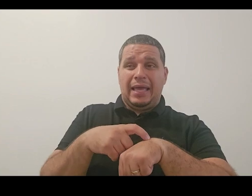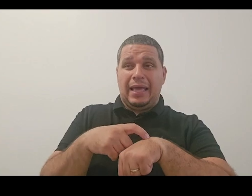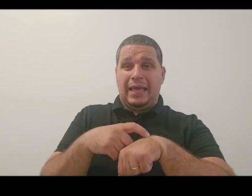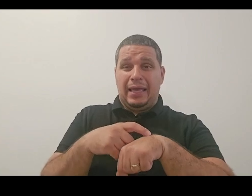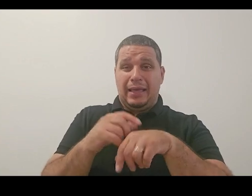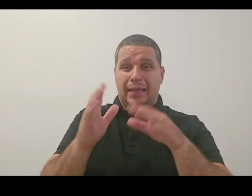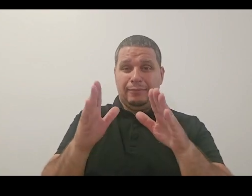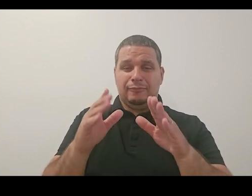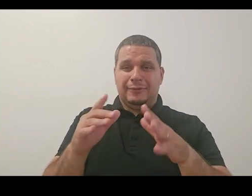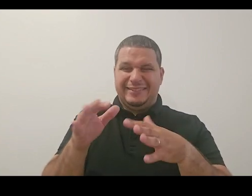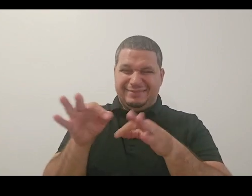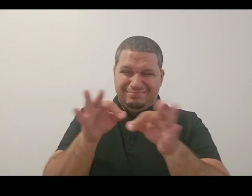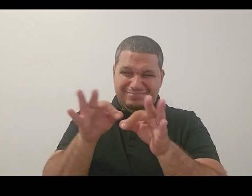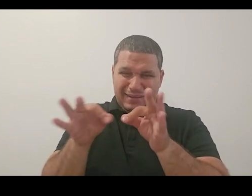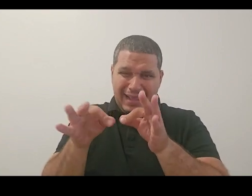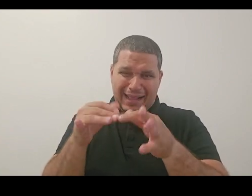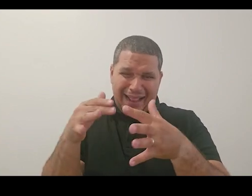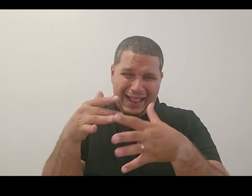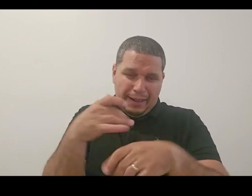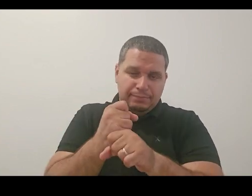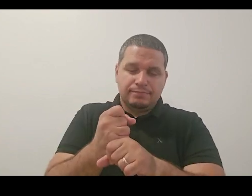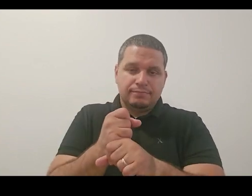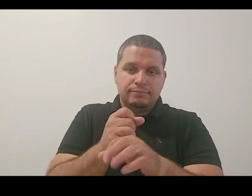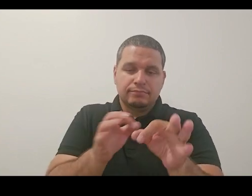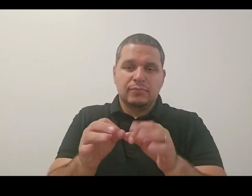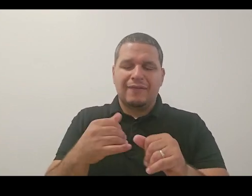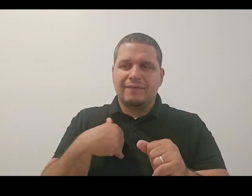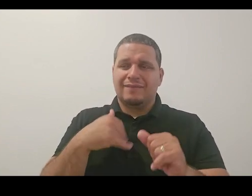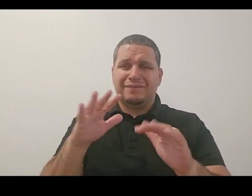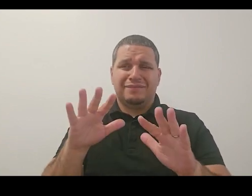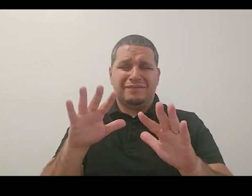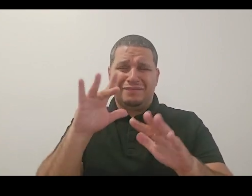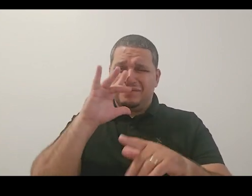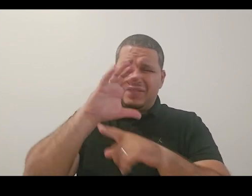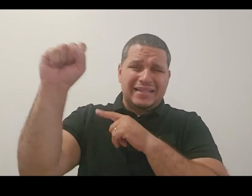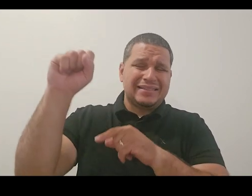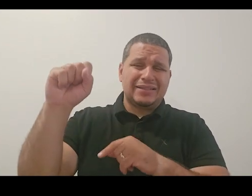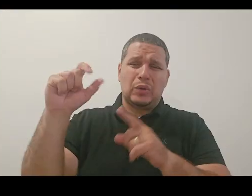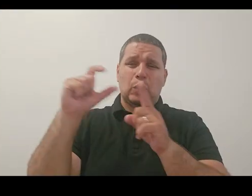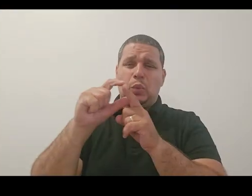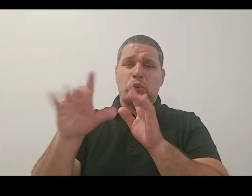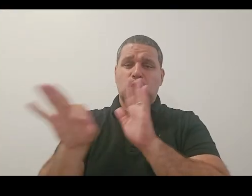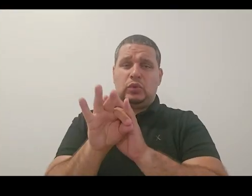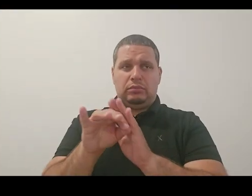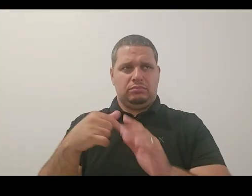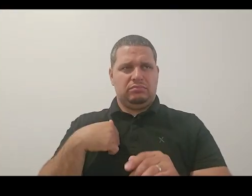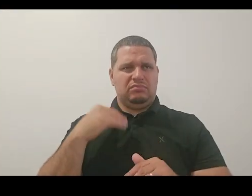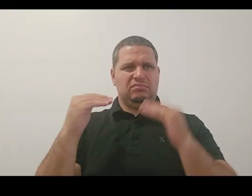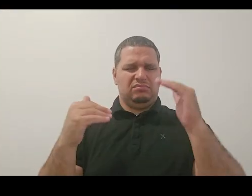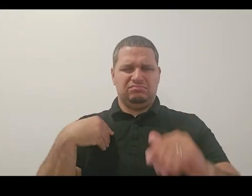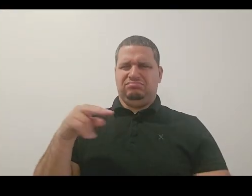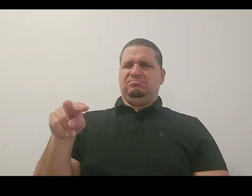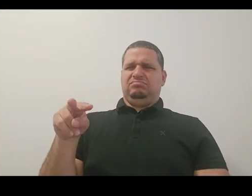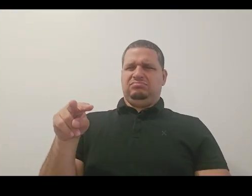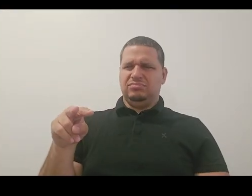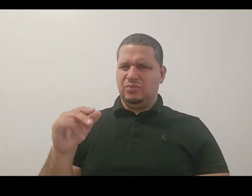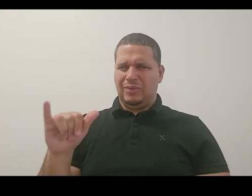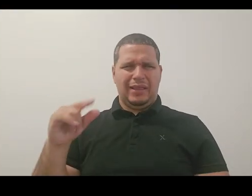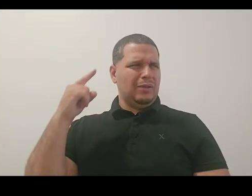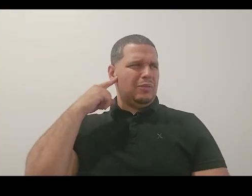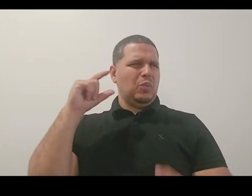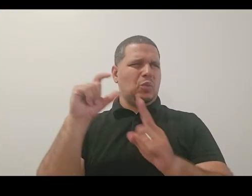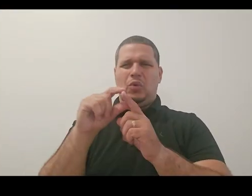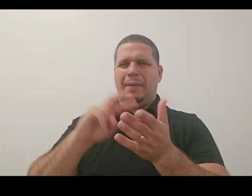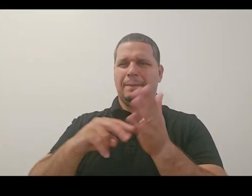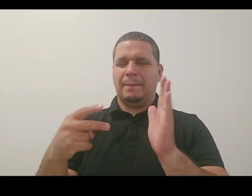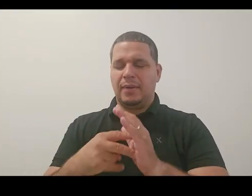time to make the most of that description. So you get some fascinating word choices that even as an adult, sometimes I'm like, what does that